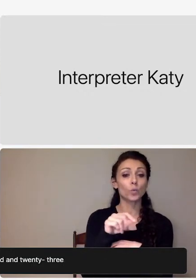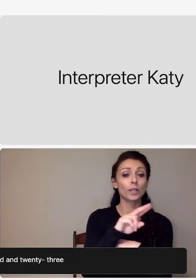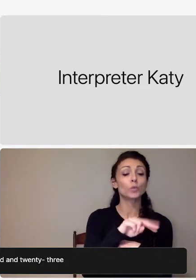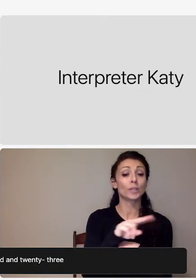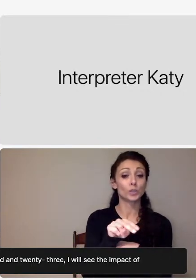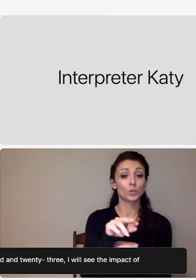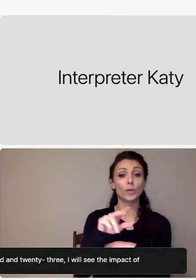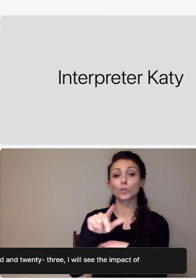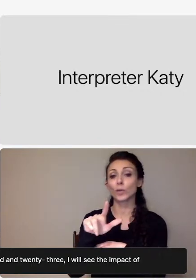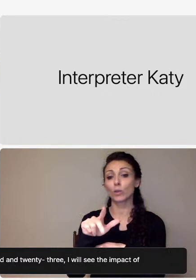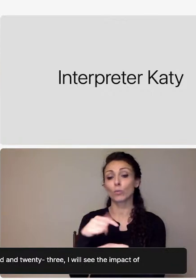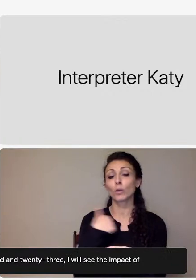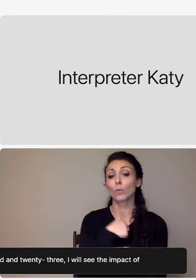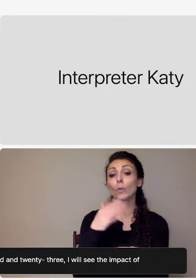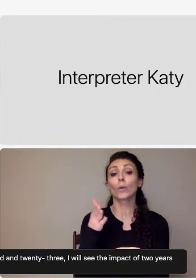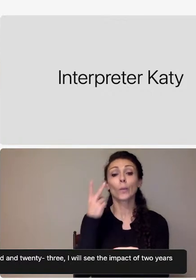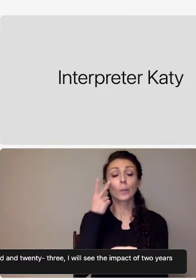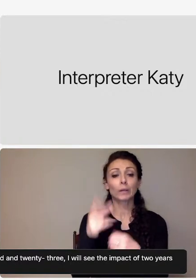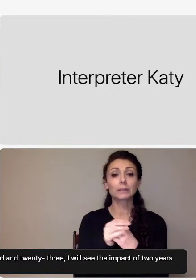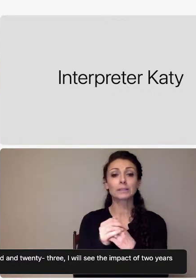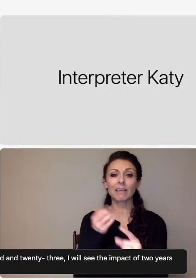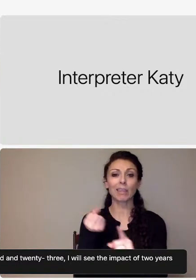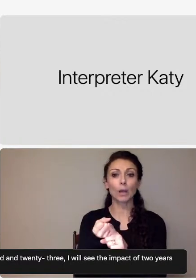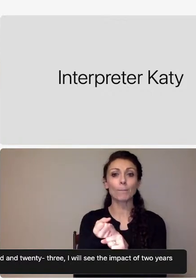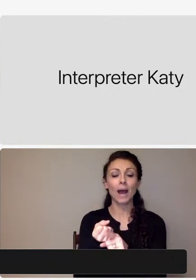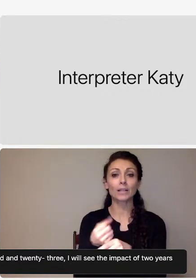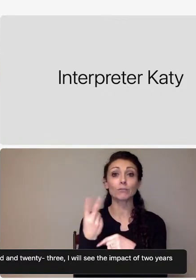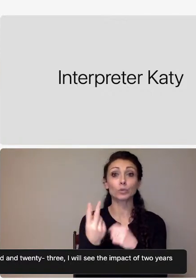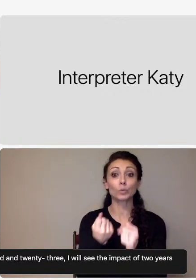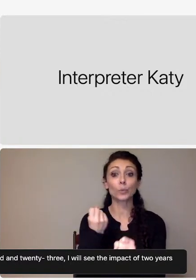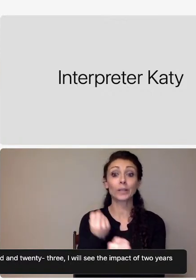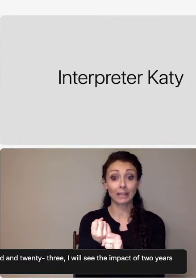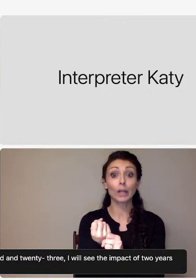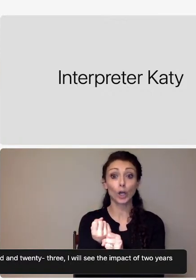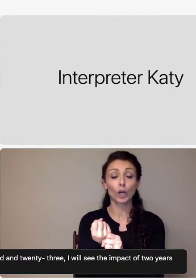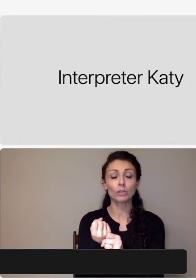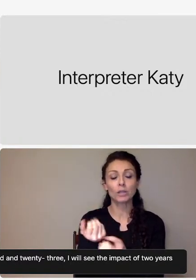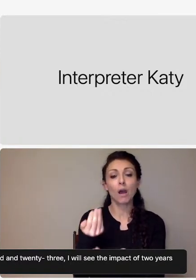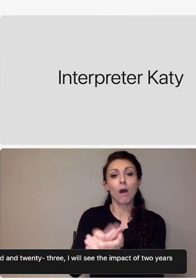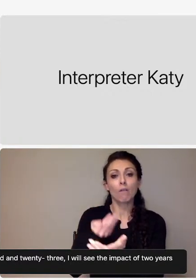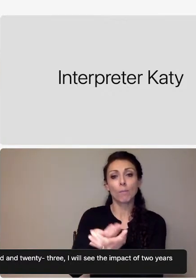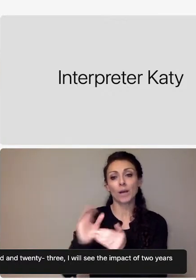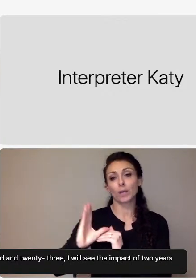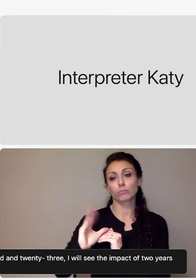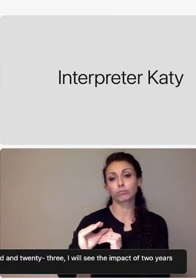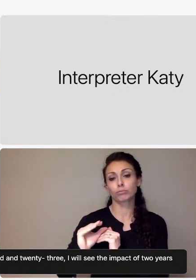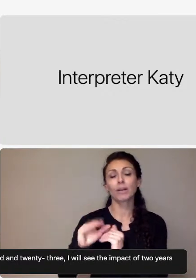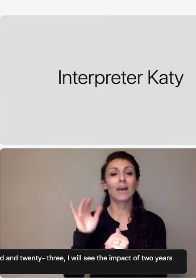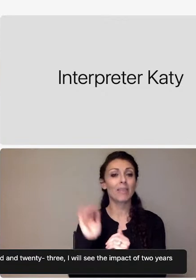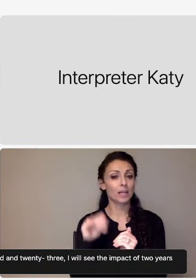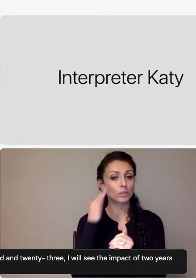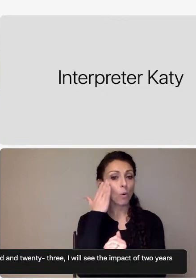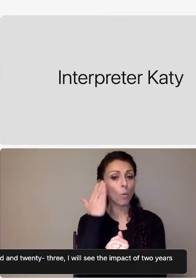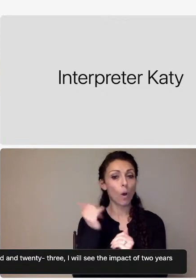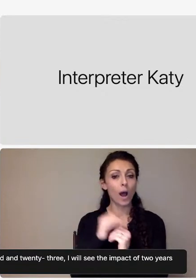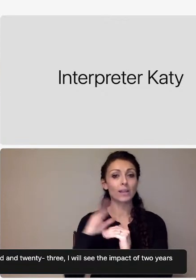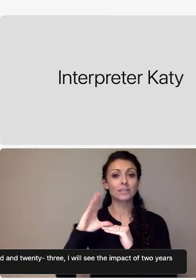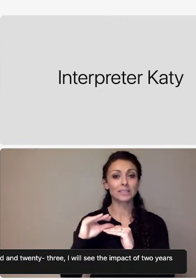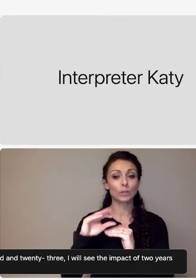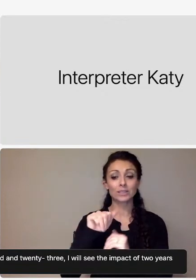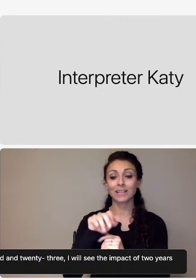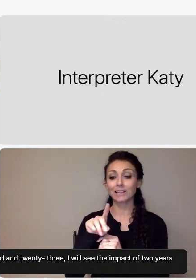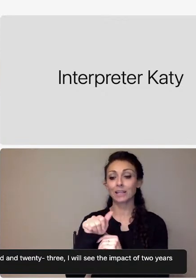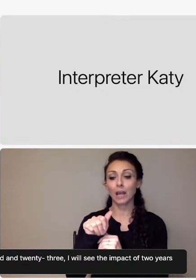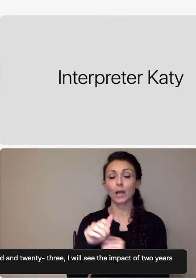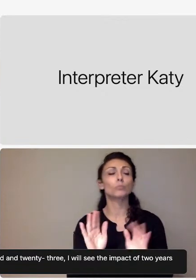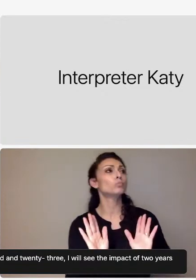two years worth of decrease in enrollment and as a result decrease in okay quick question